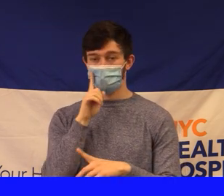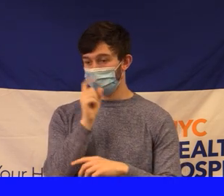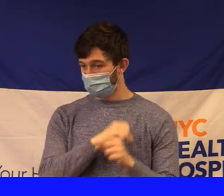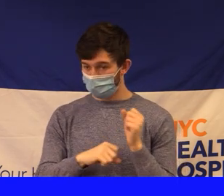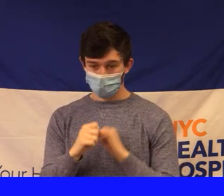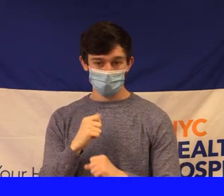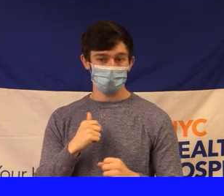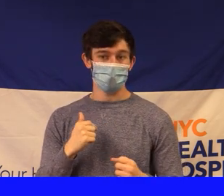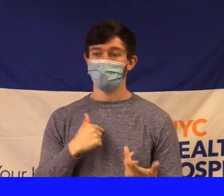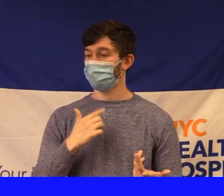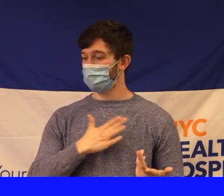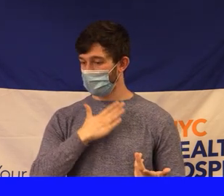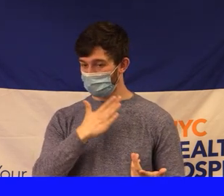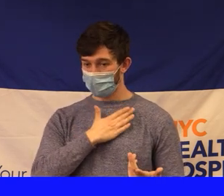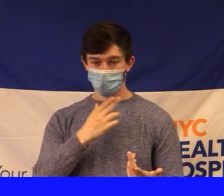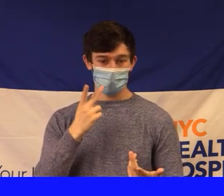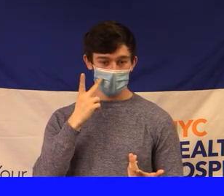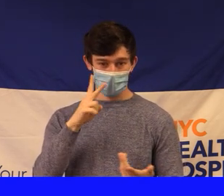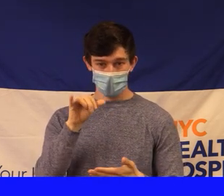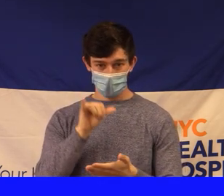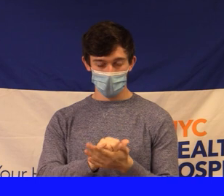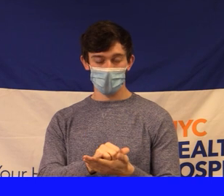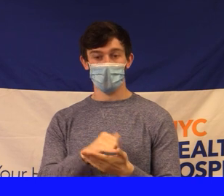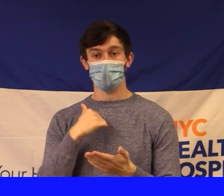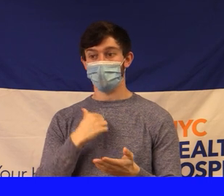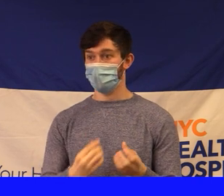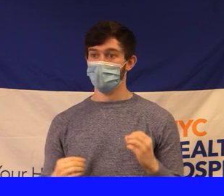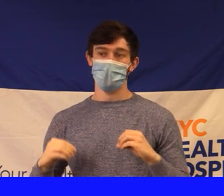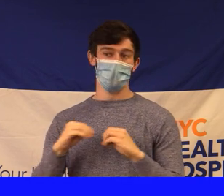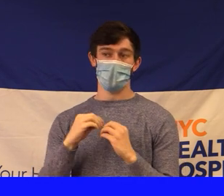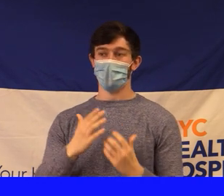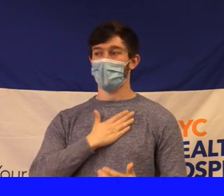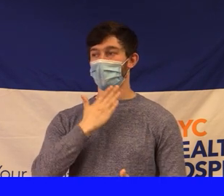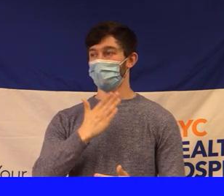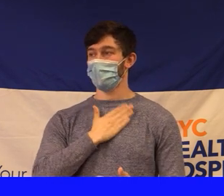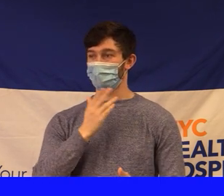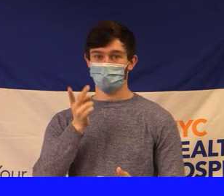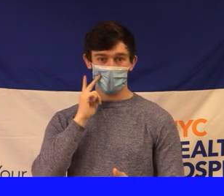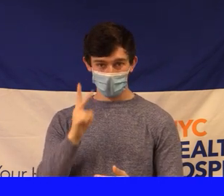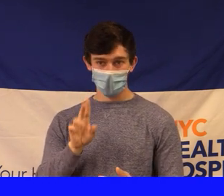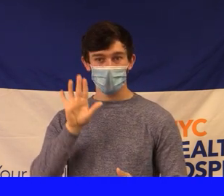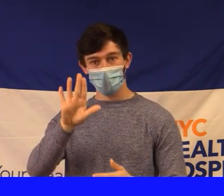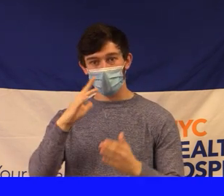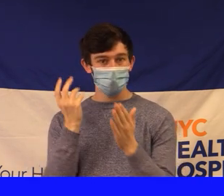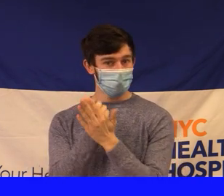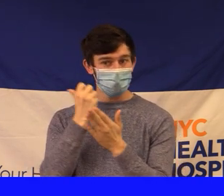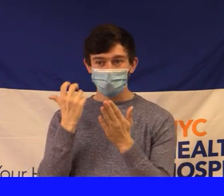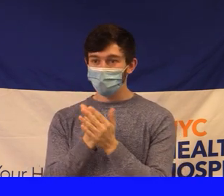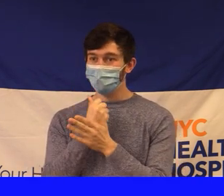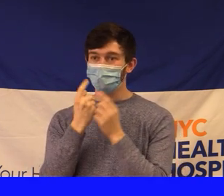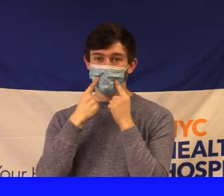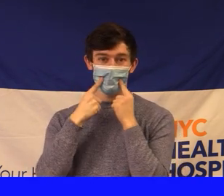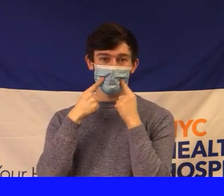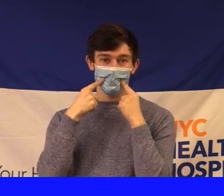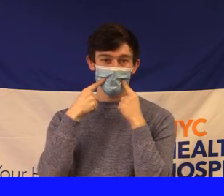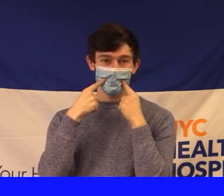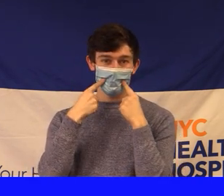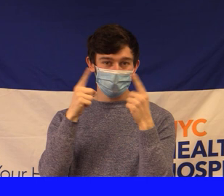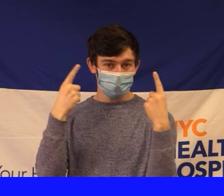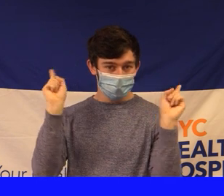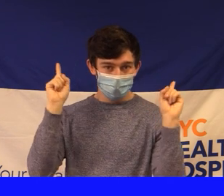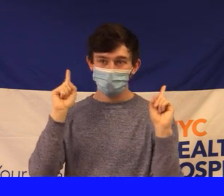you. And I'm even happier to see what you have achieved here. Can we go back to that slide where it shows